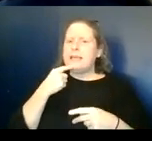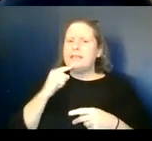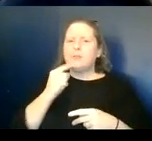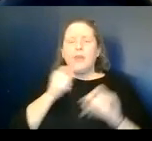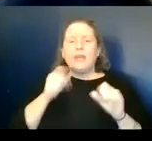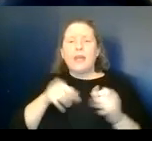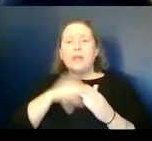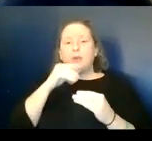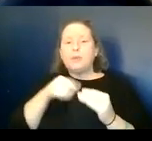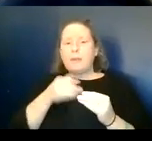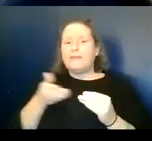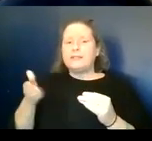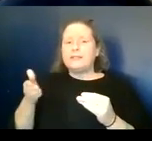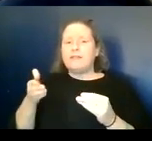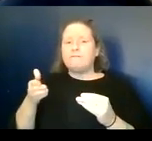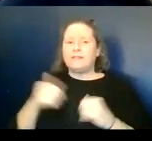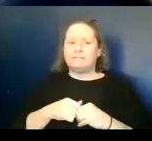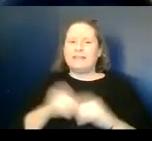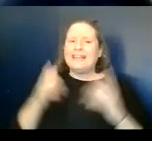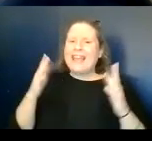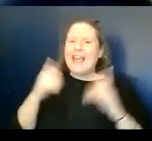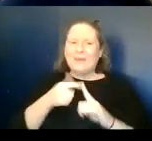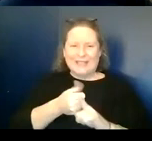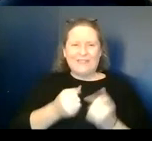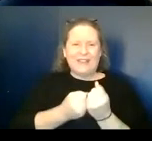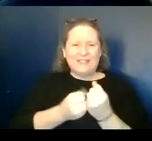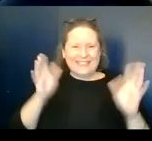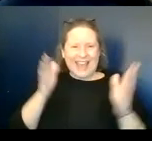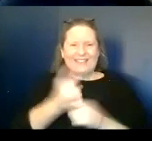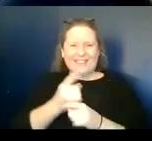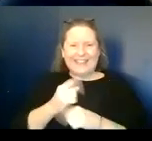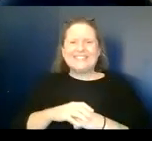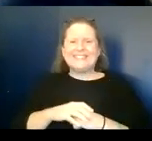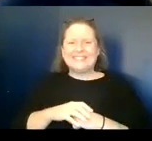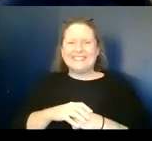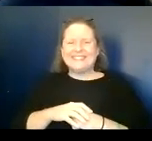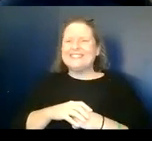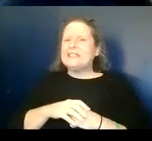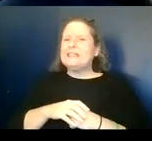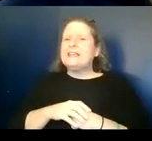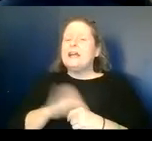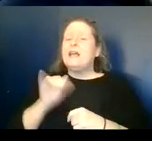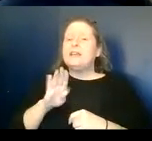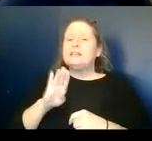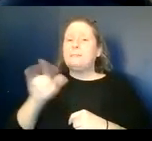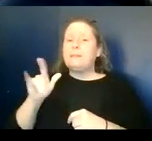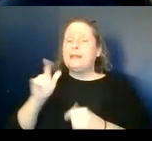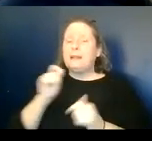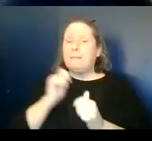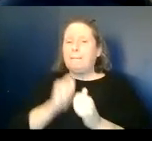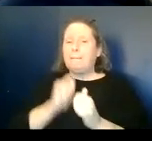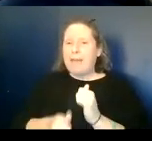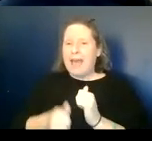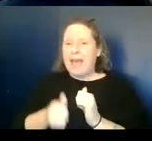stuff, right? Yay to self advocates, absolutely. So this bill was passed with the support